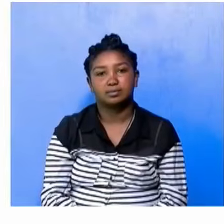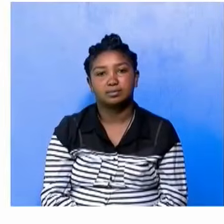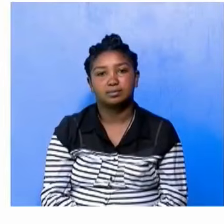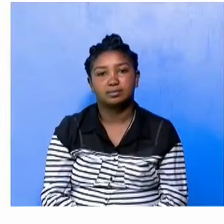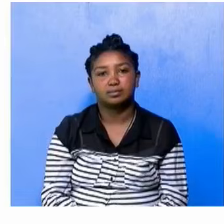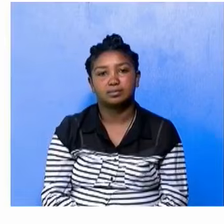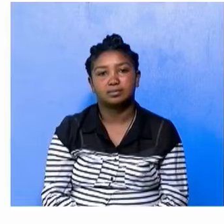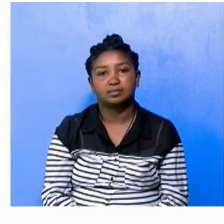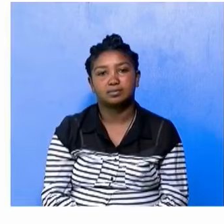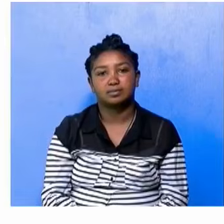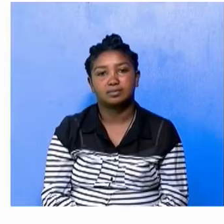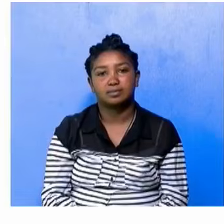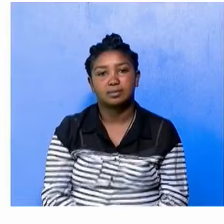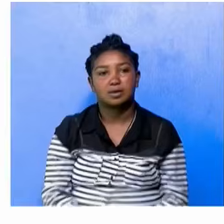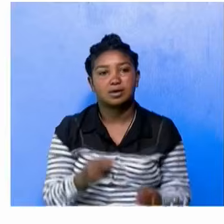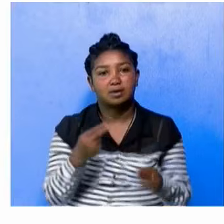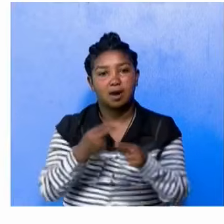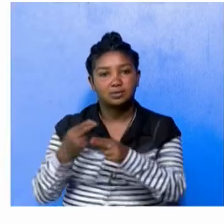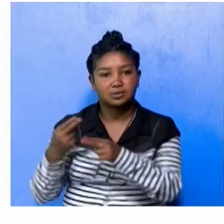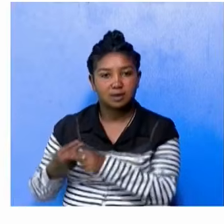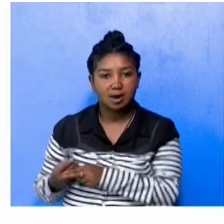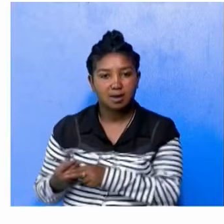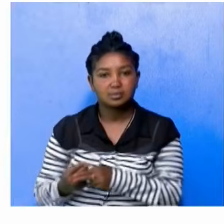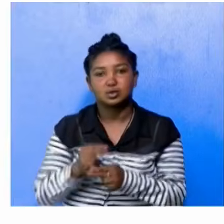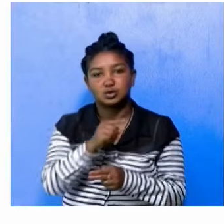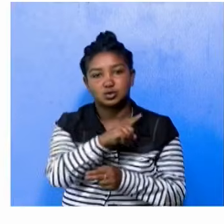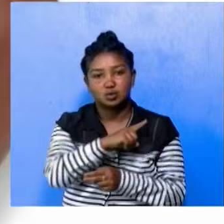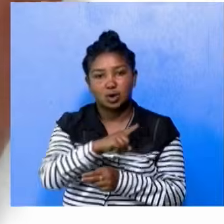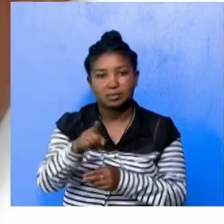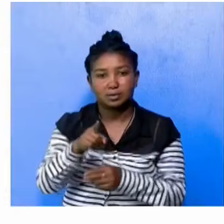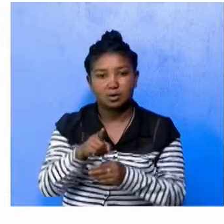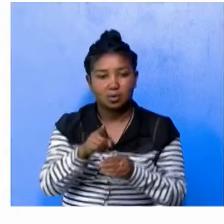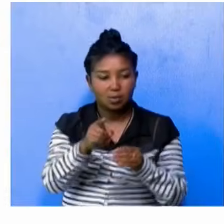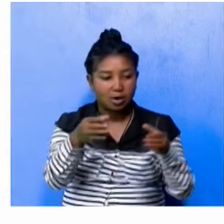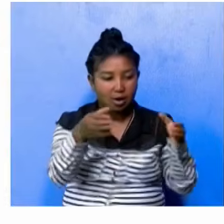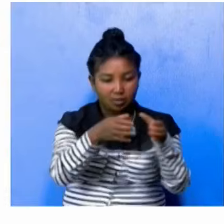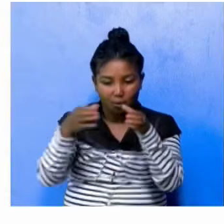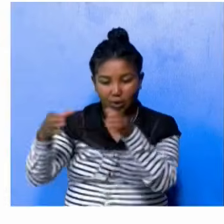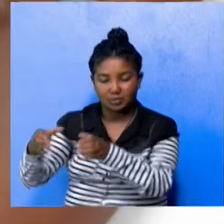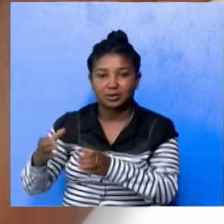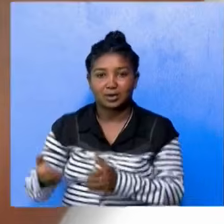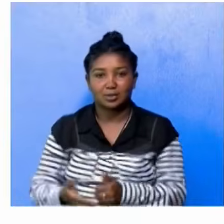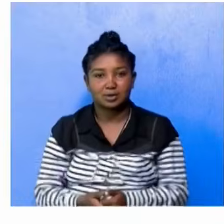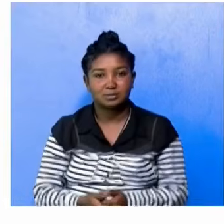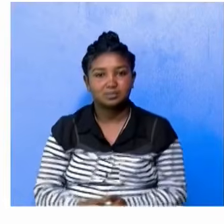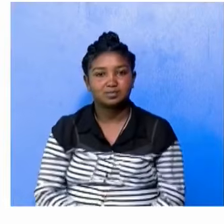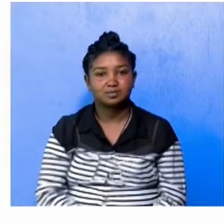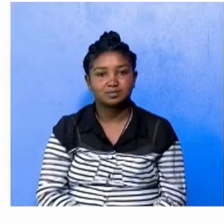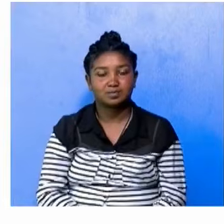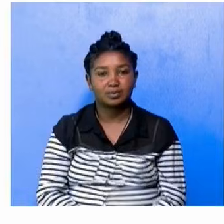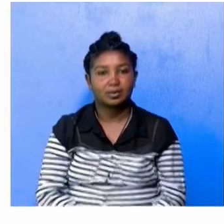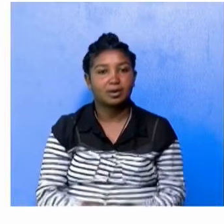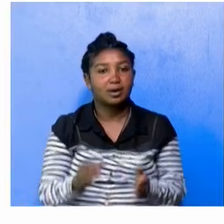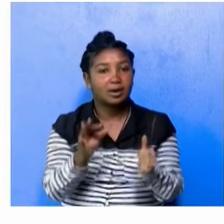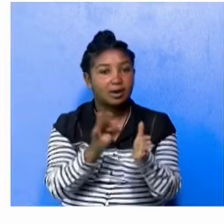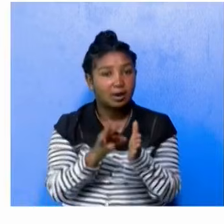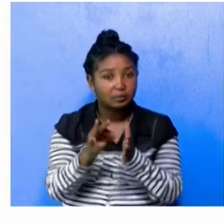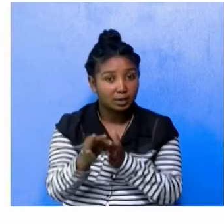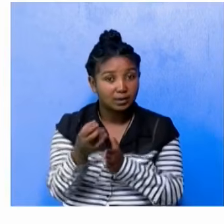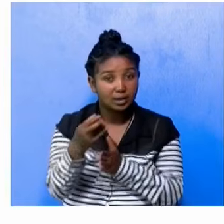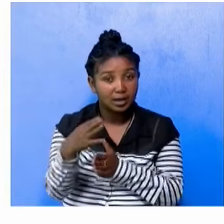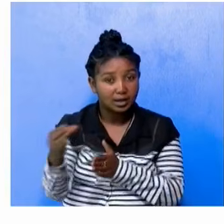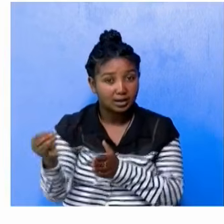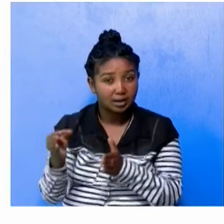some nouns. Then you're going to categorize them under what? Countable